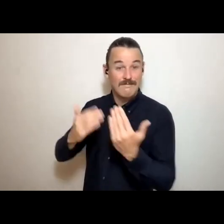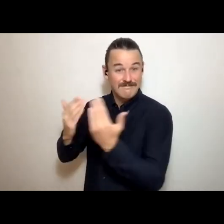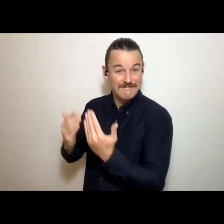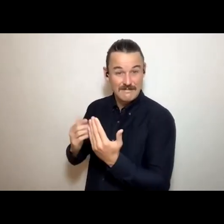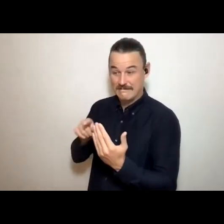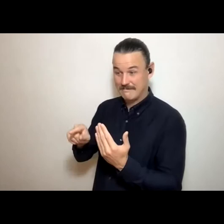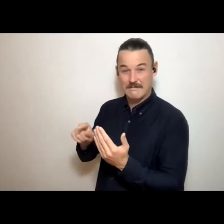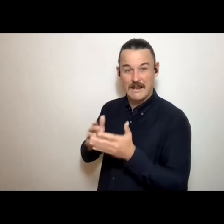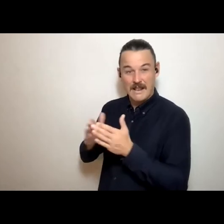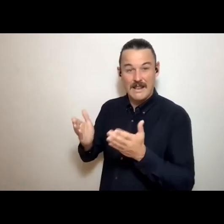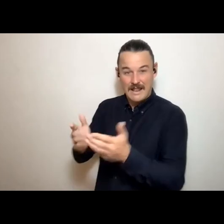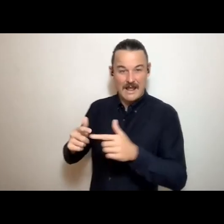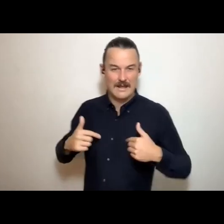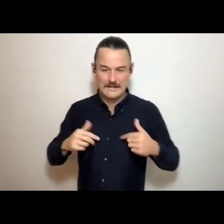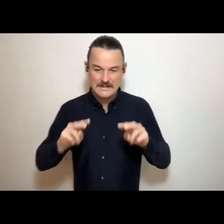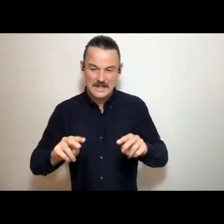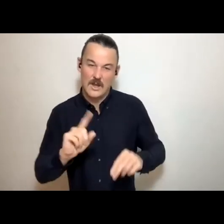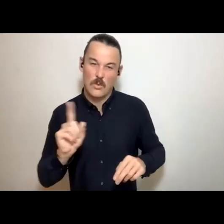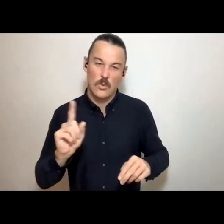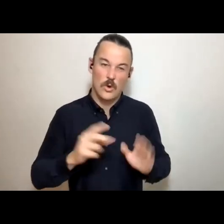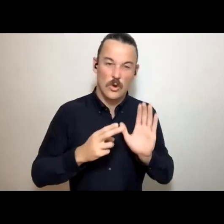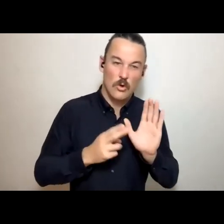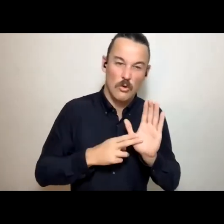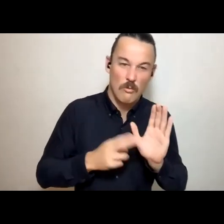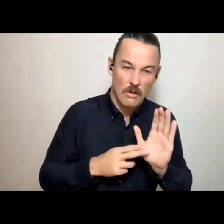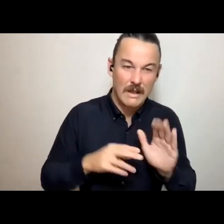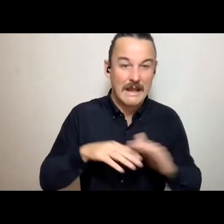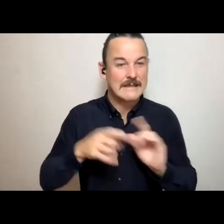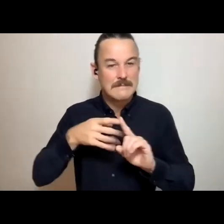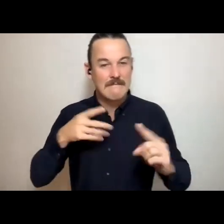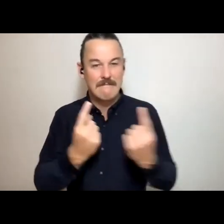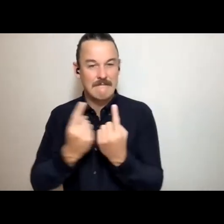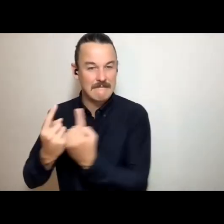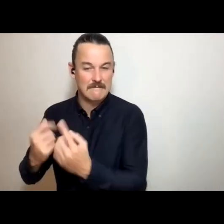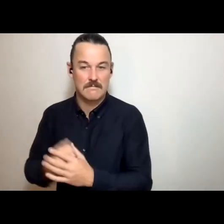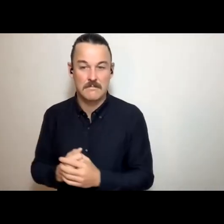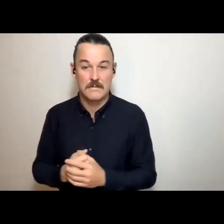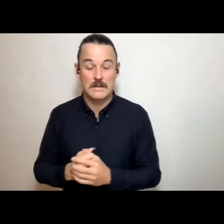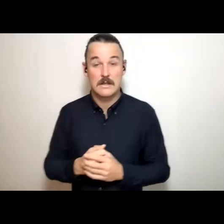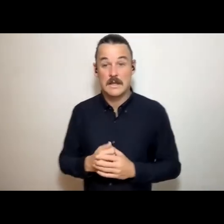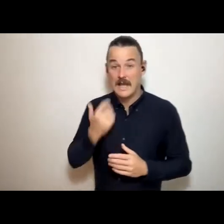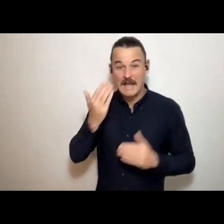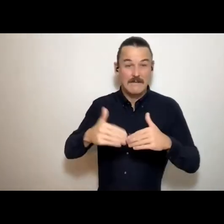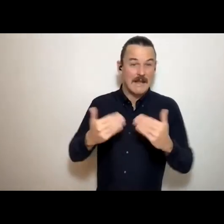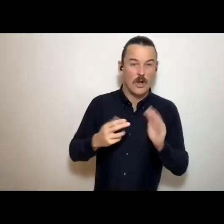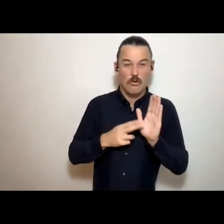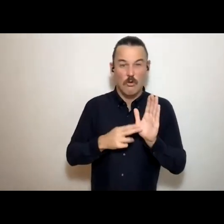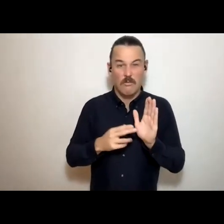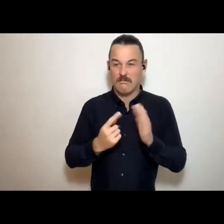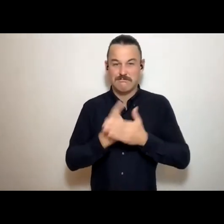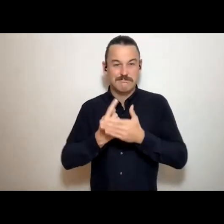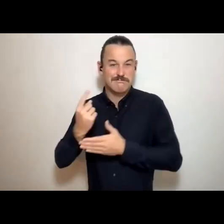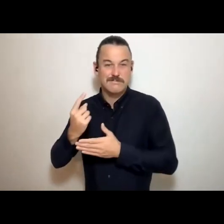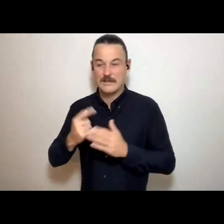in the particular. It lets us see through everyday encounters and events and to develop broader meanings and